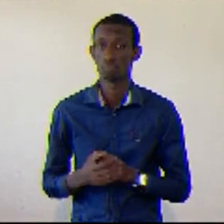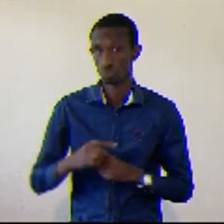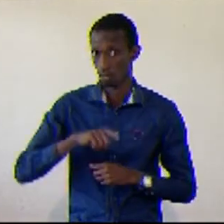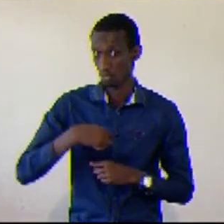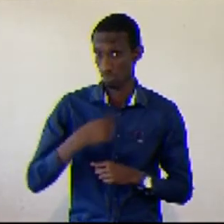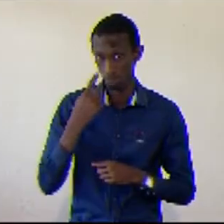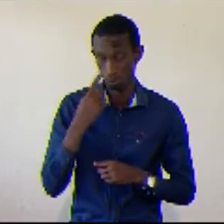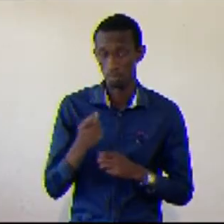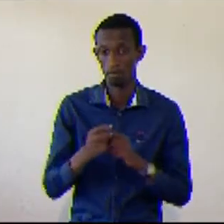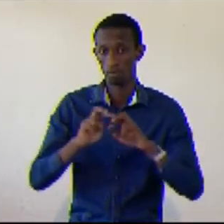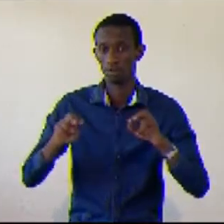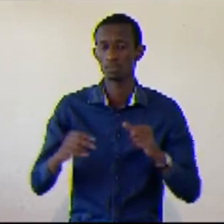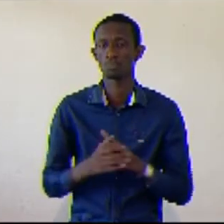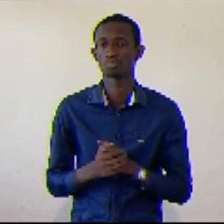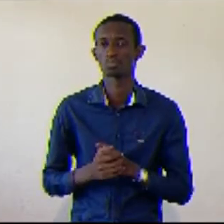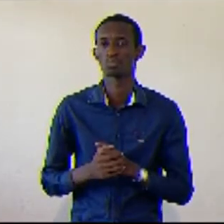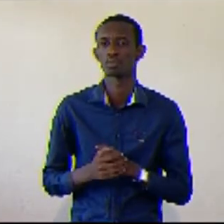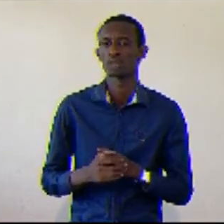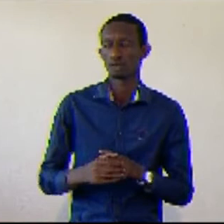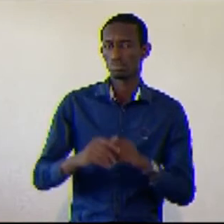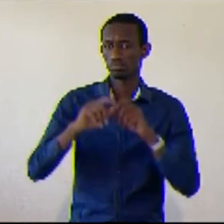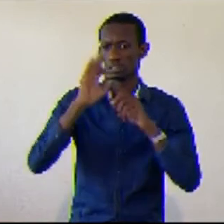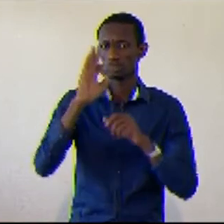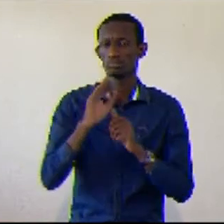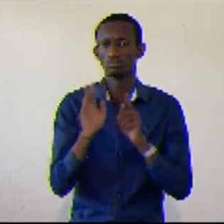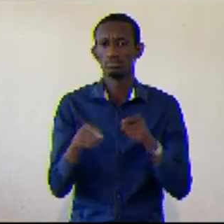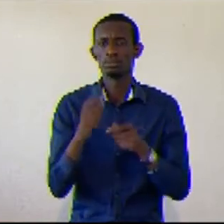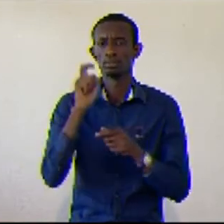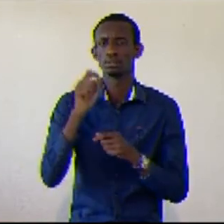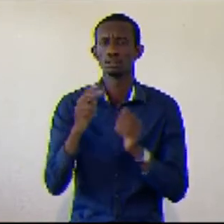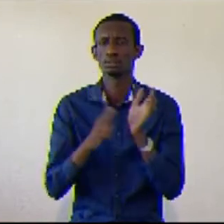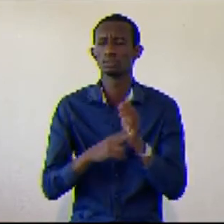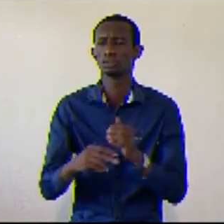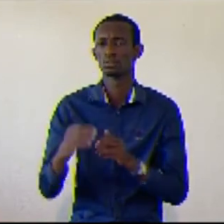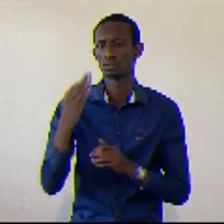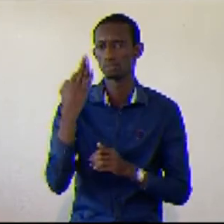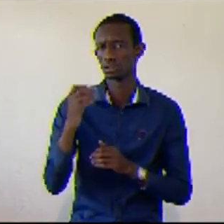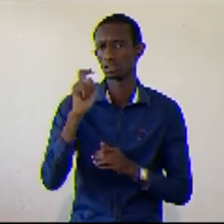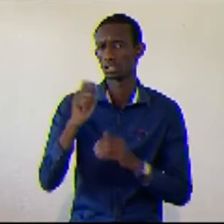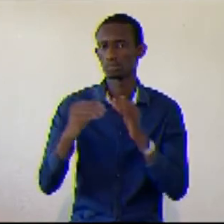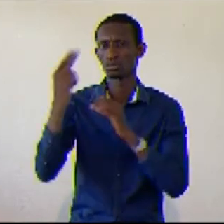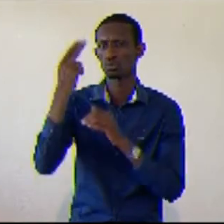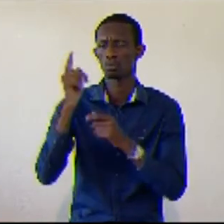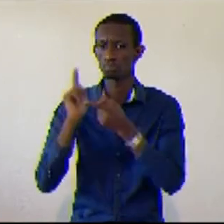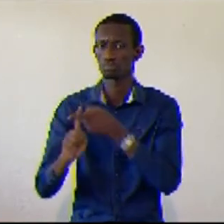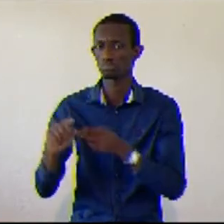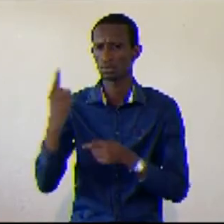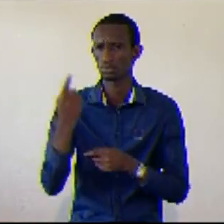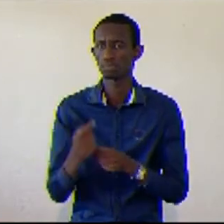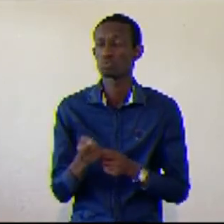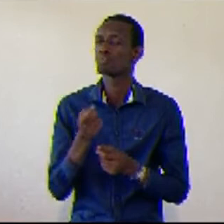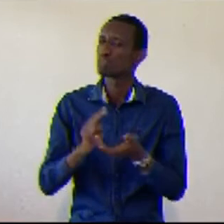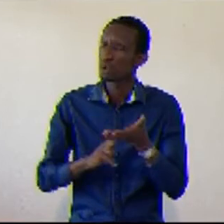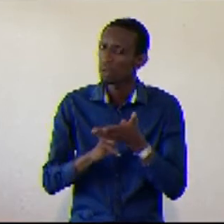function, which is equal to 3x squared plus 1. Using this